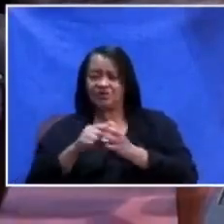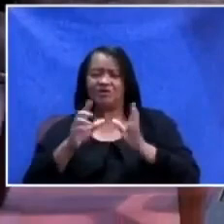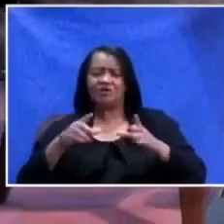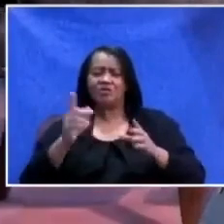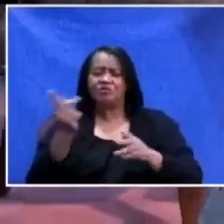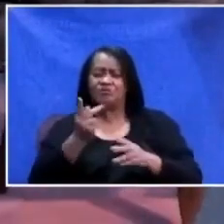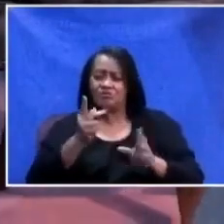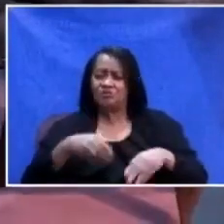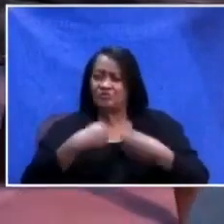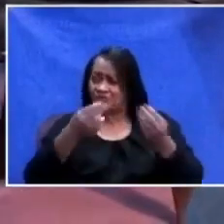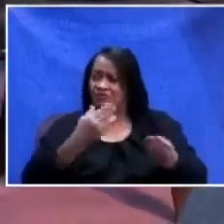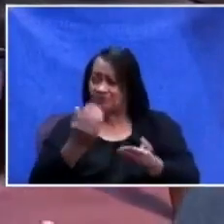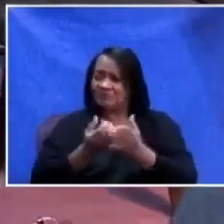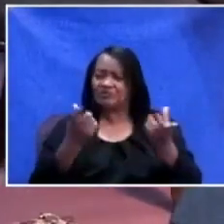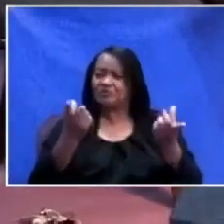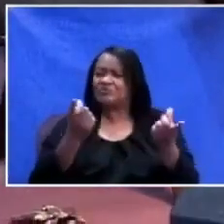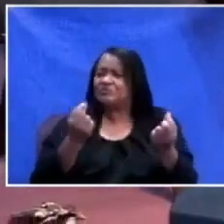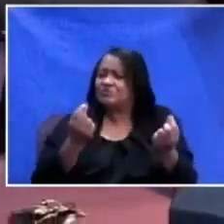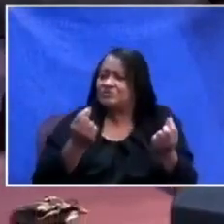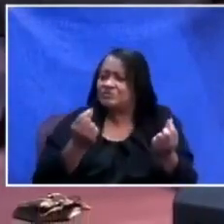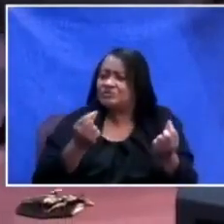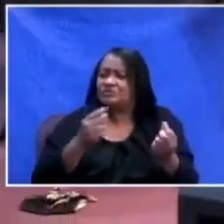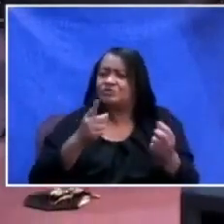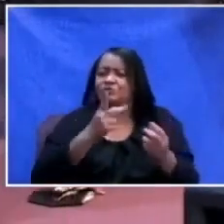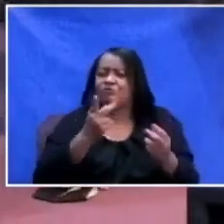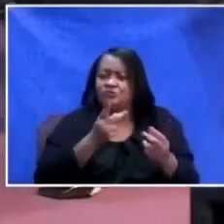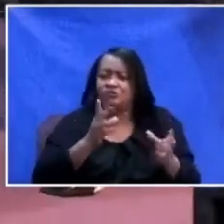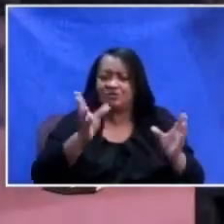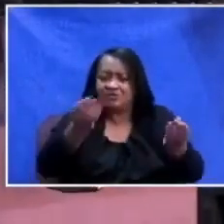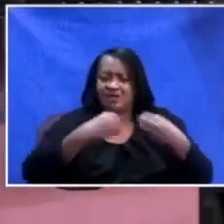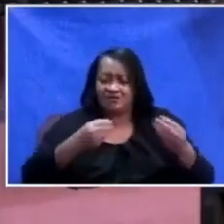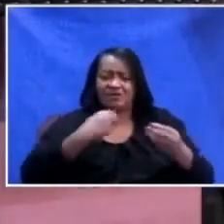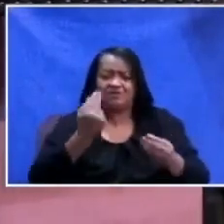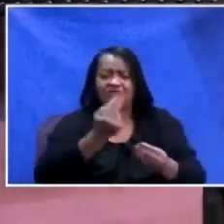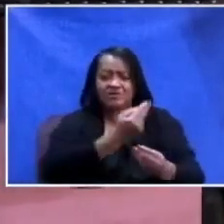much into us. What can we do to encourage you?